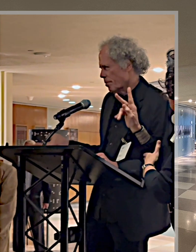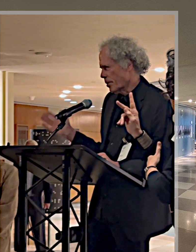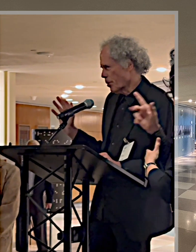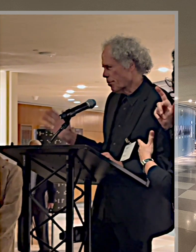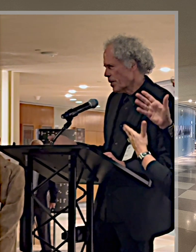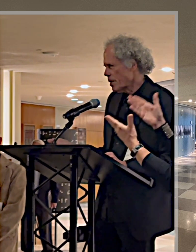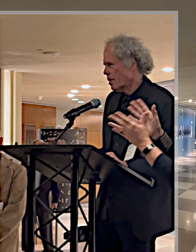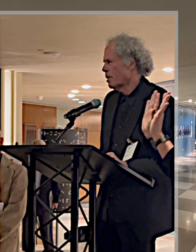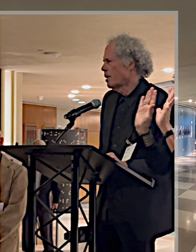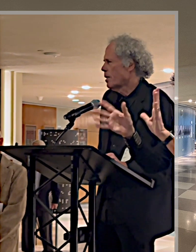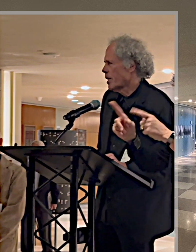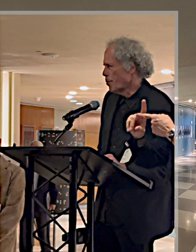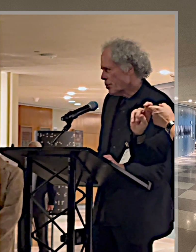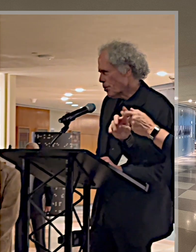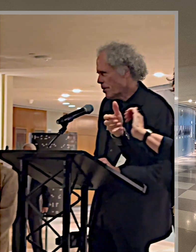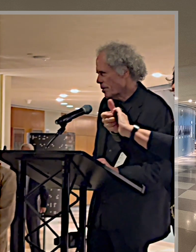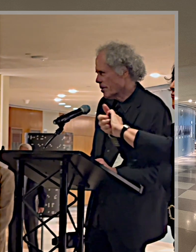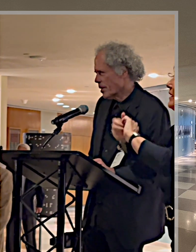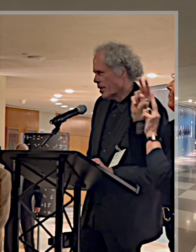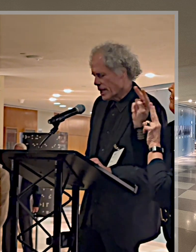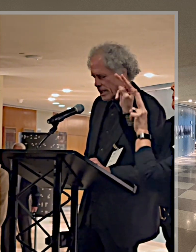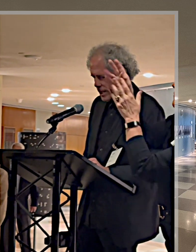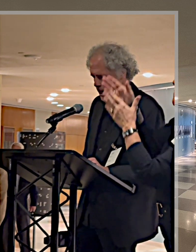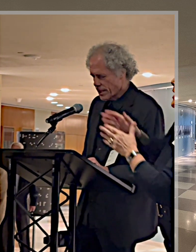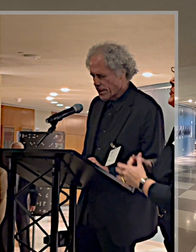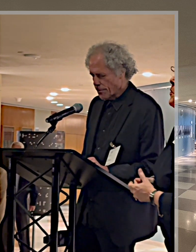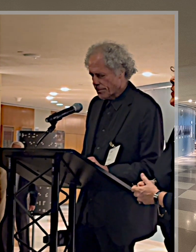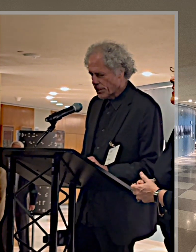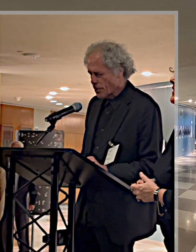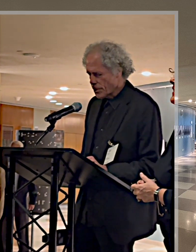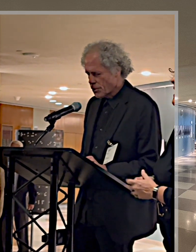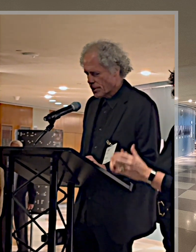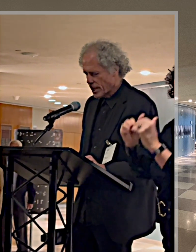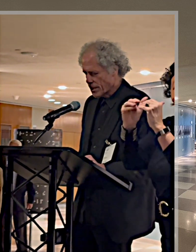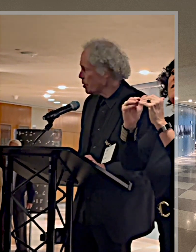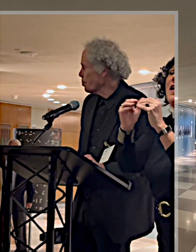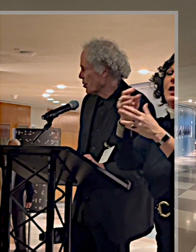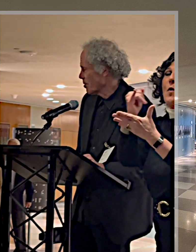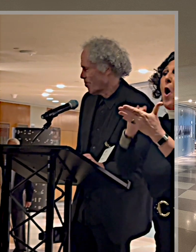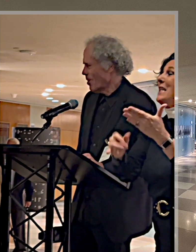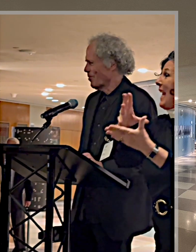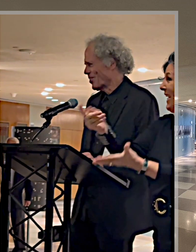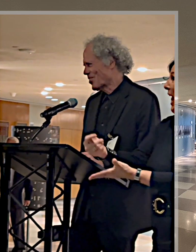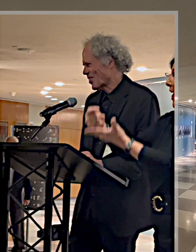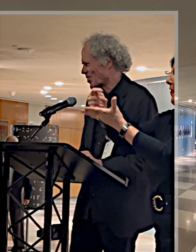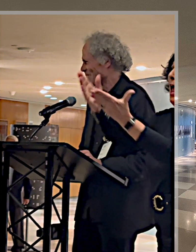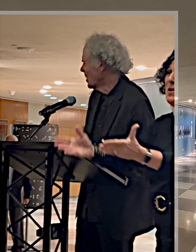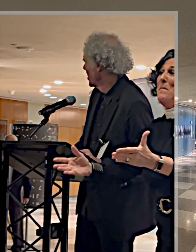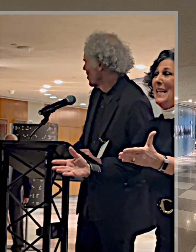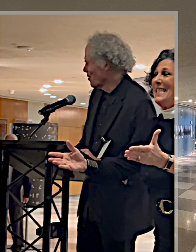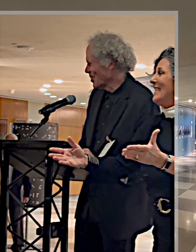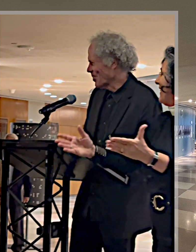been a great friend and a mentor and a fellow artist and a therapist, because this